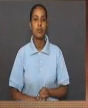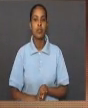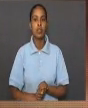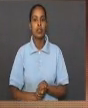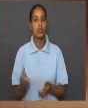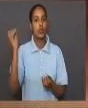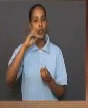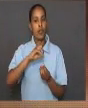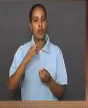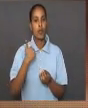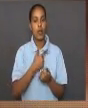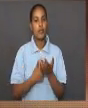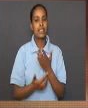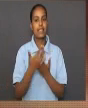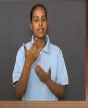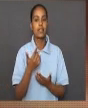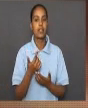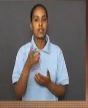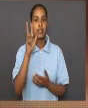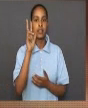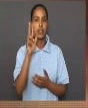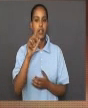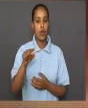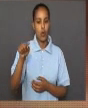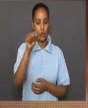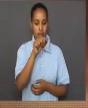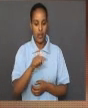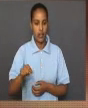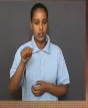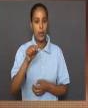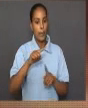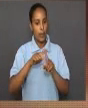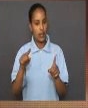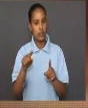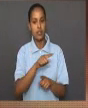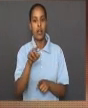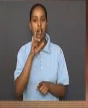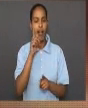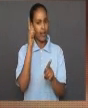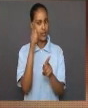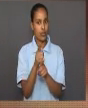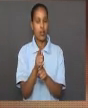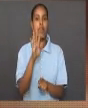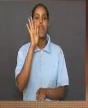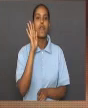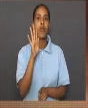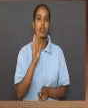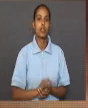So far, we have discussed 3 orbitals, but there are actually